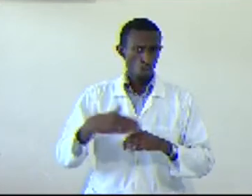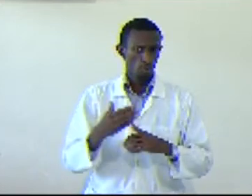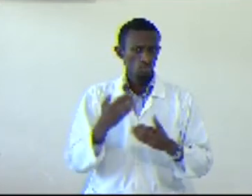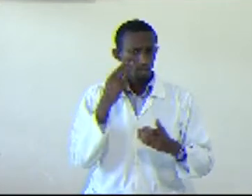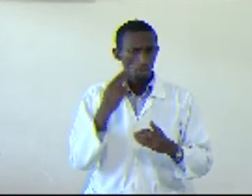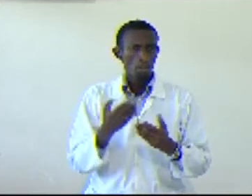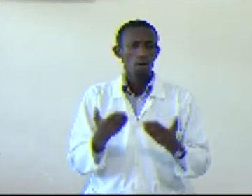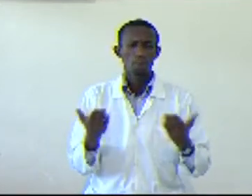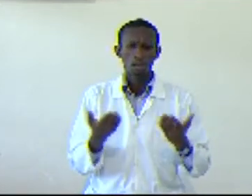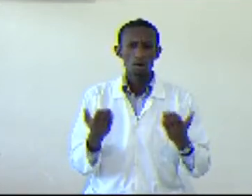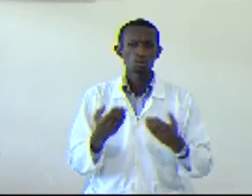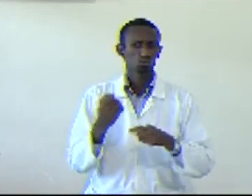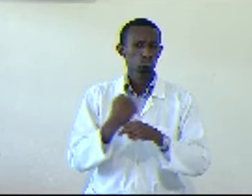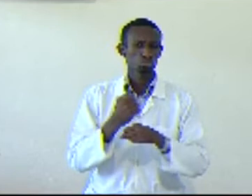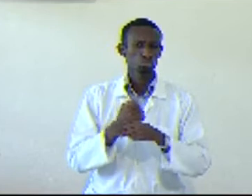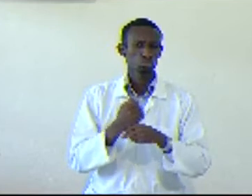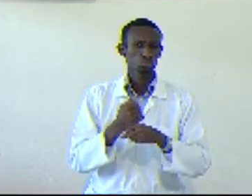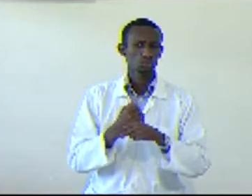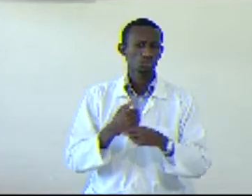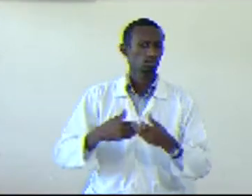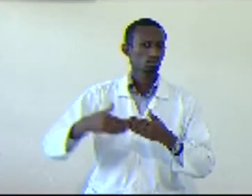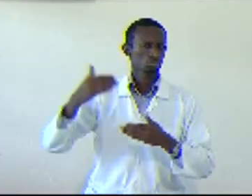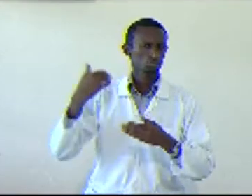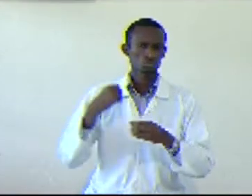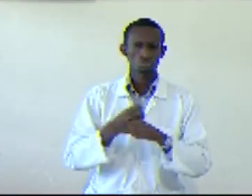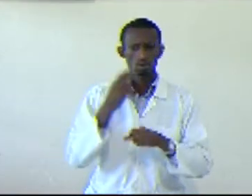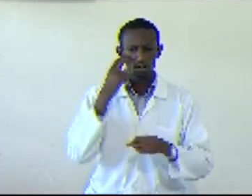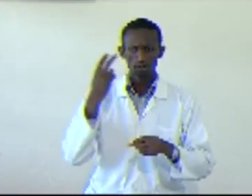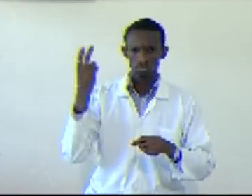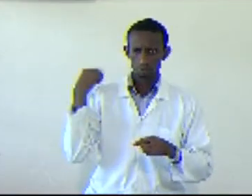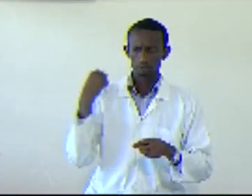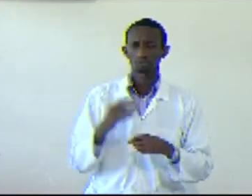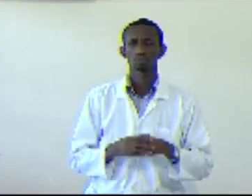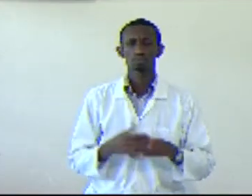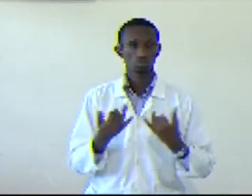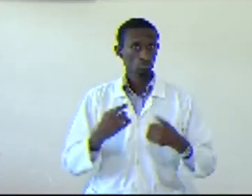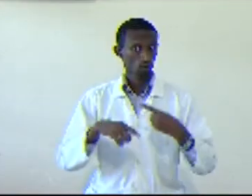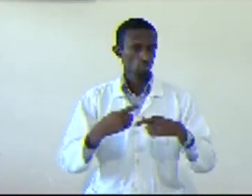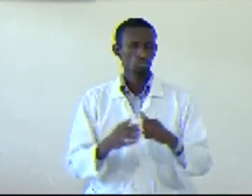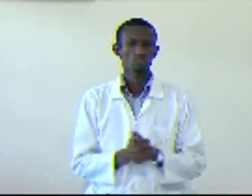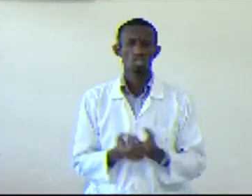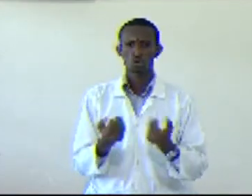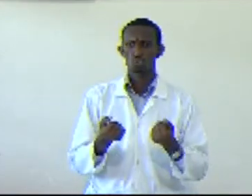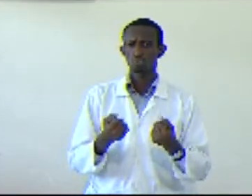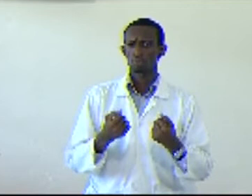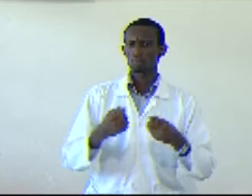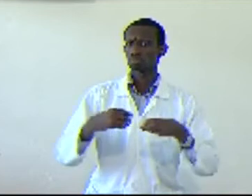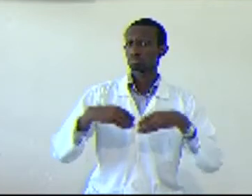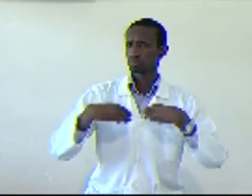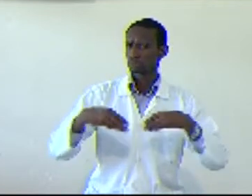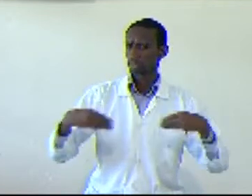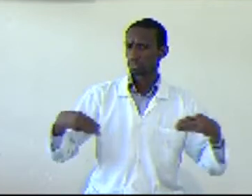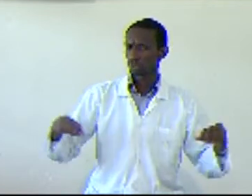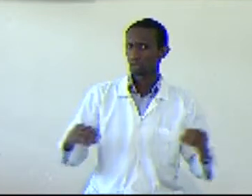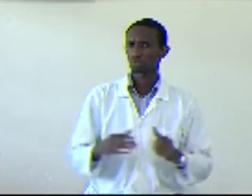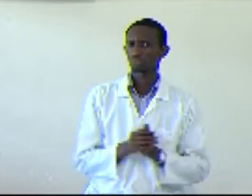And then we can now continue, right? But we are not going to use the materials, but we use the diagram. Do you